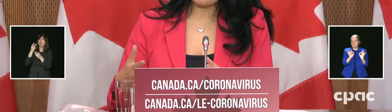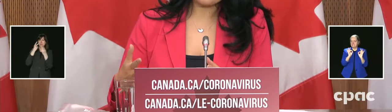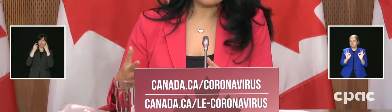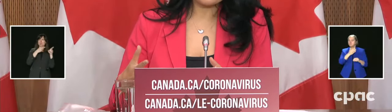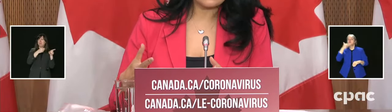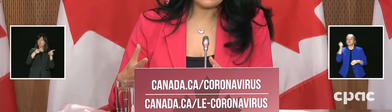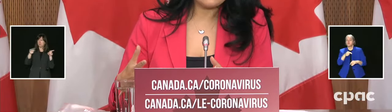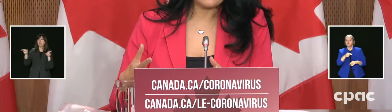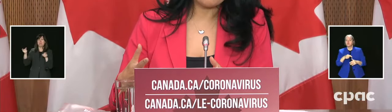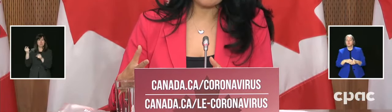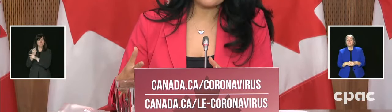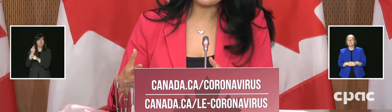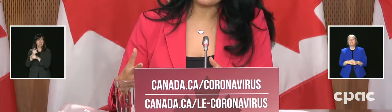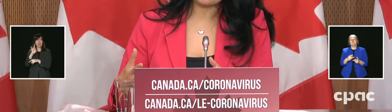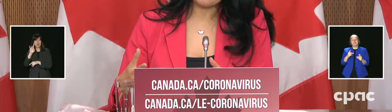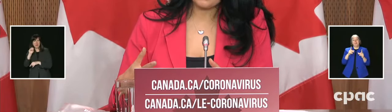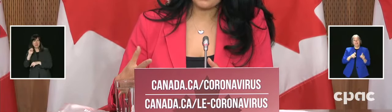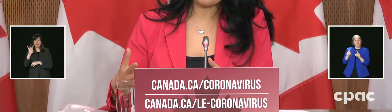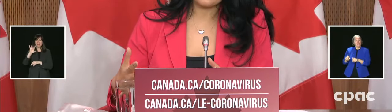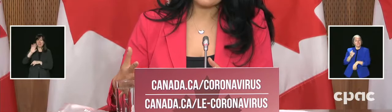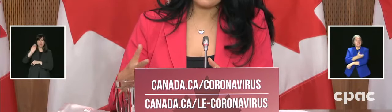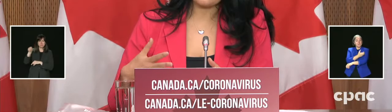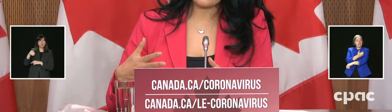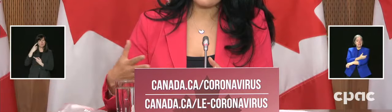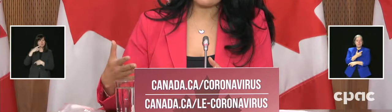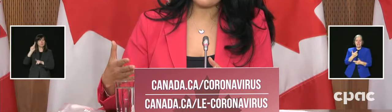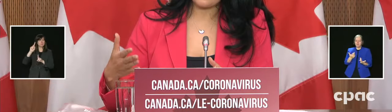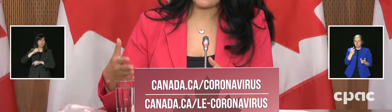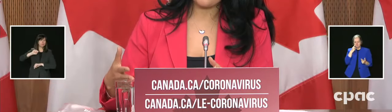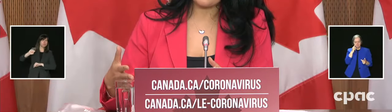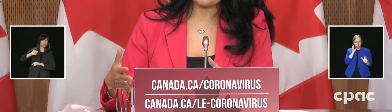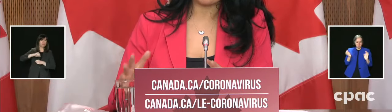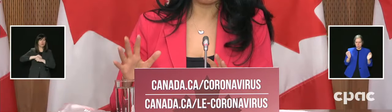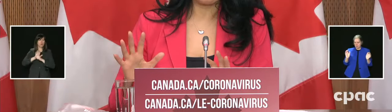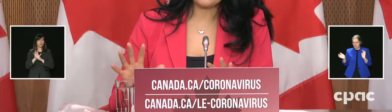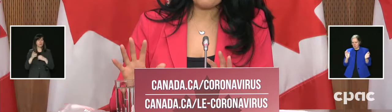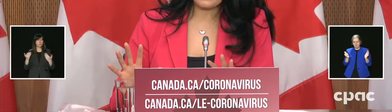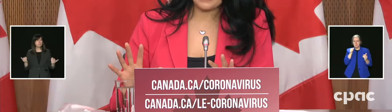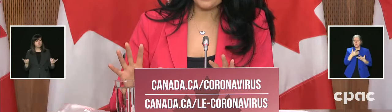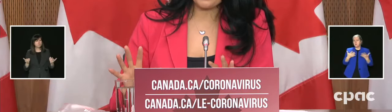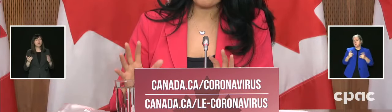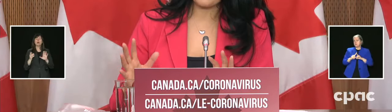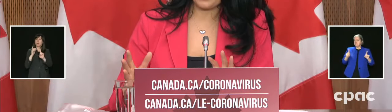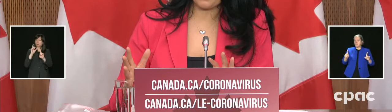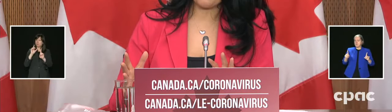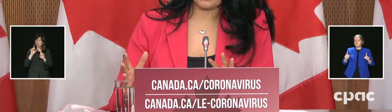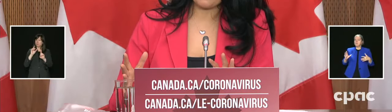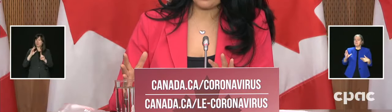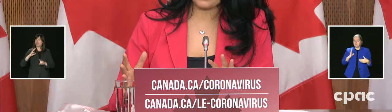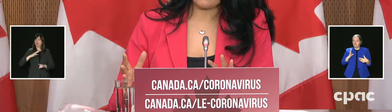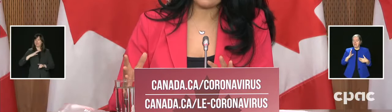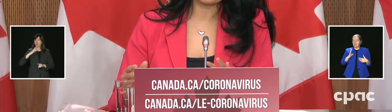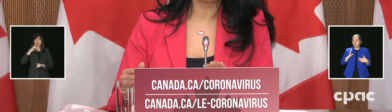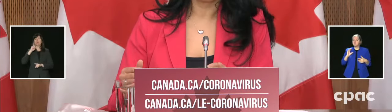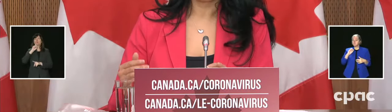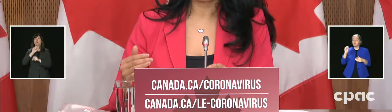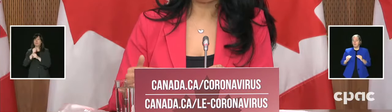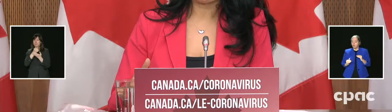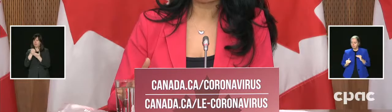it's creeping towards 80-85% efficacy in that higher end. Now, I'm putting a big caveat on that because it's real world